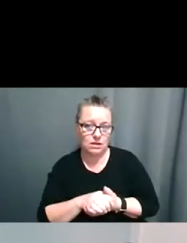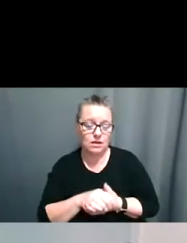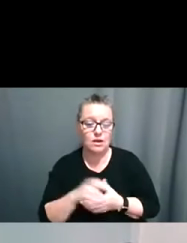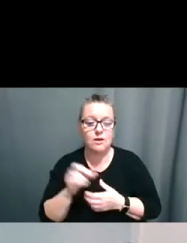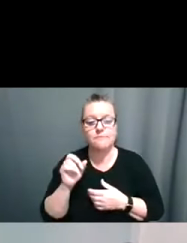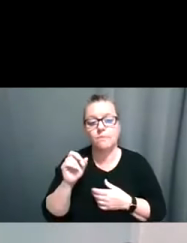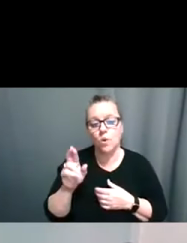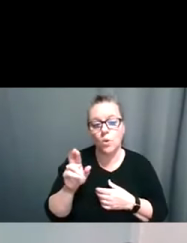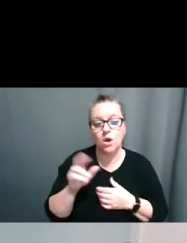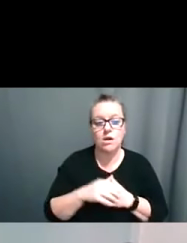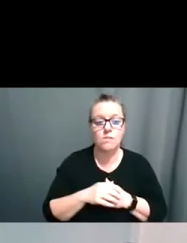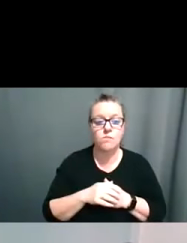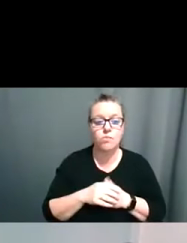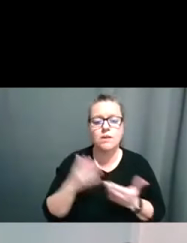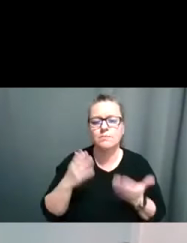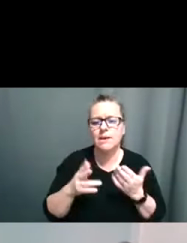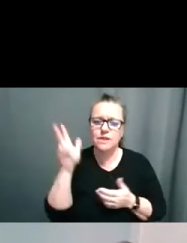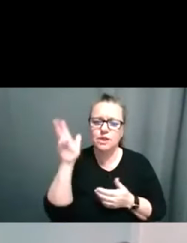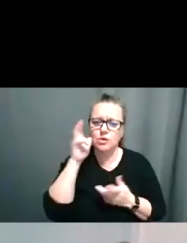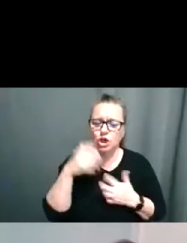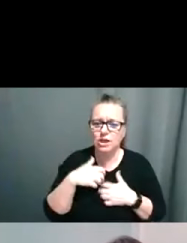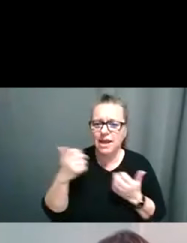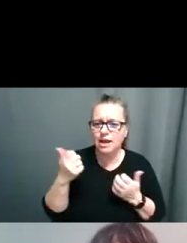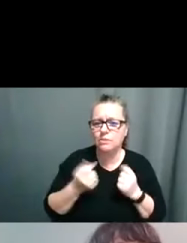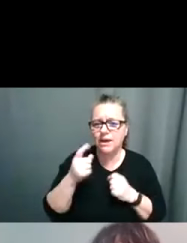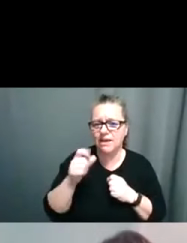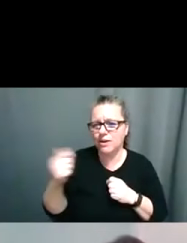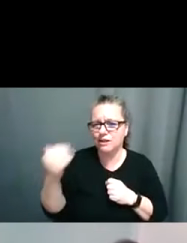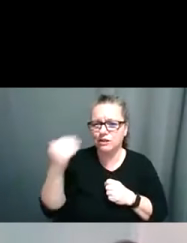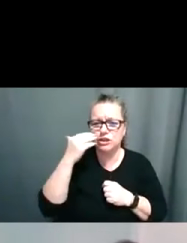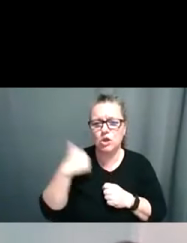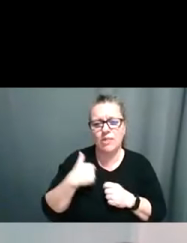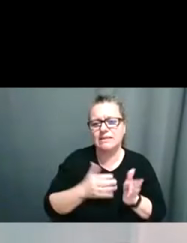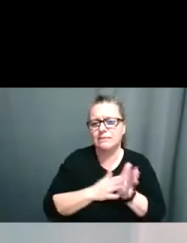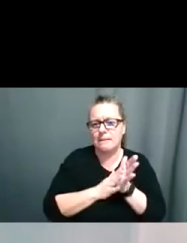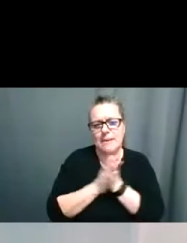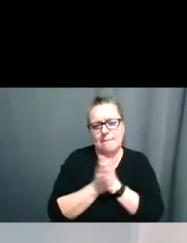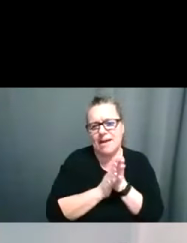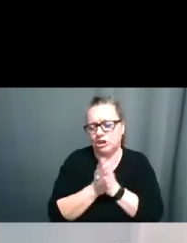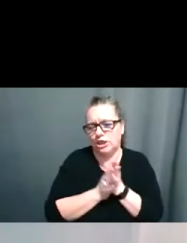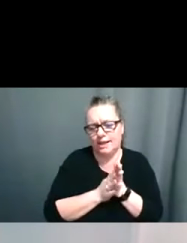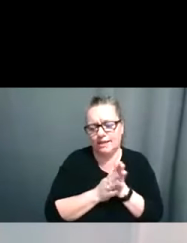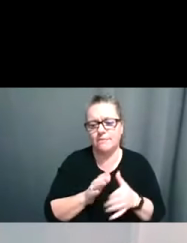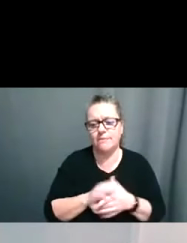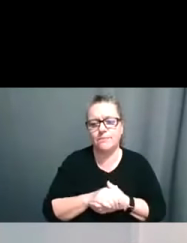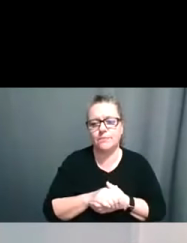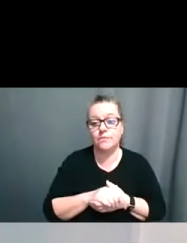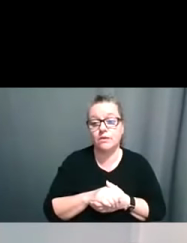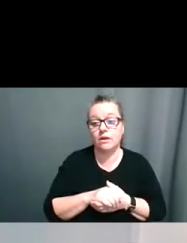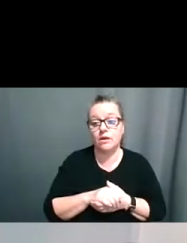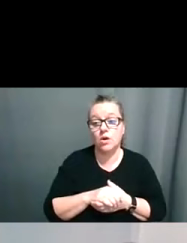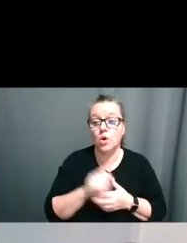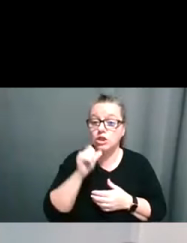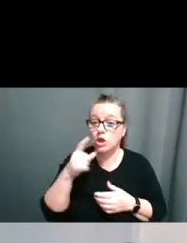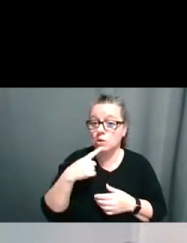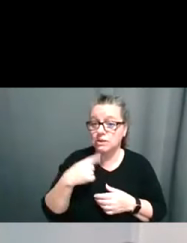Or, well, maybe you heard anger, but everybody else knows that's just me being passionate. Or, don't tell me